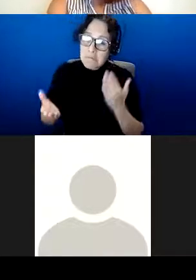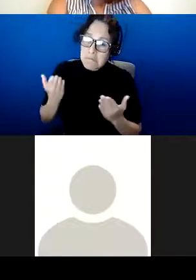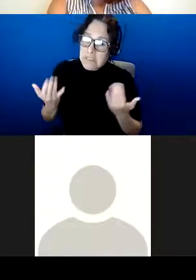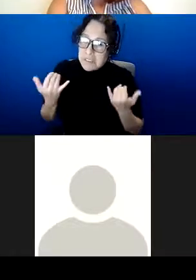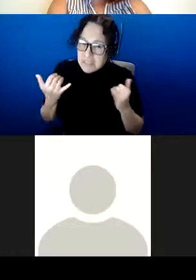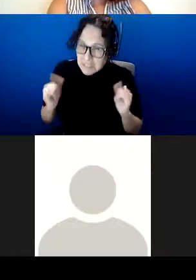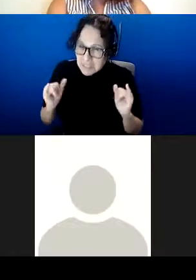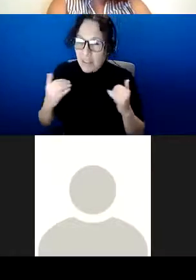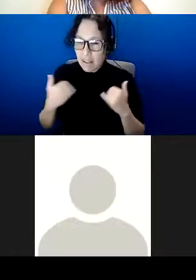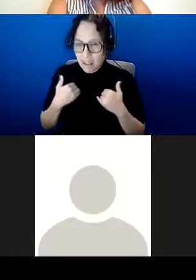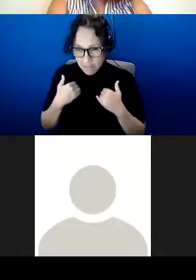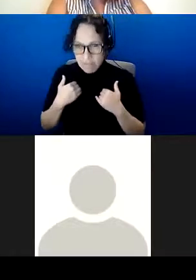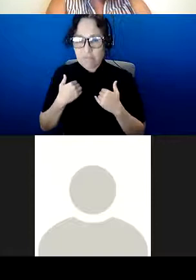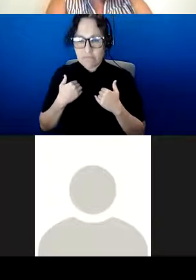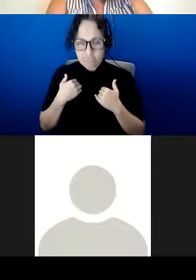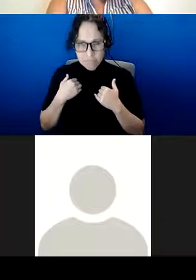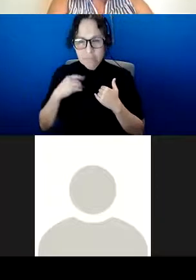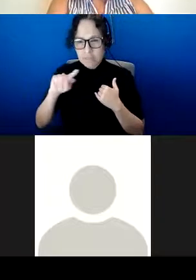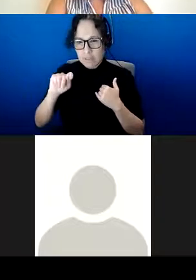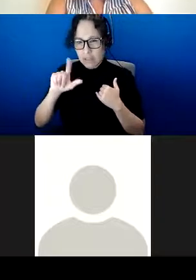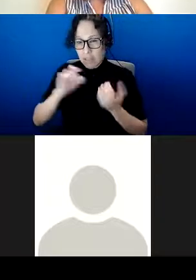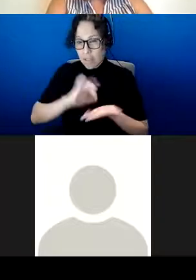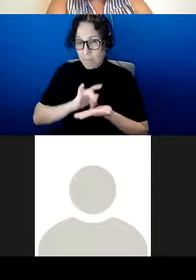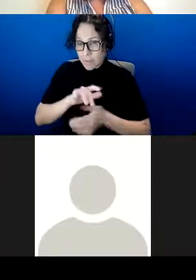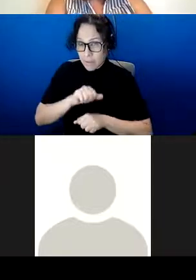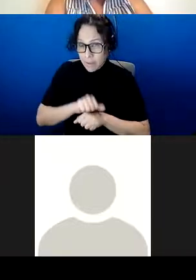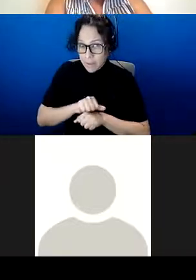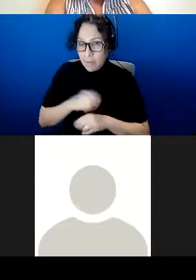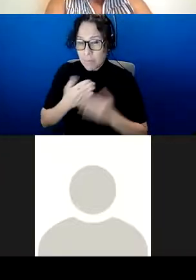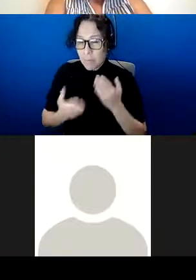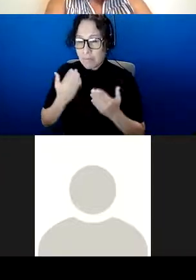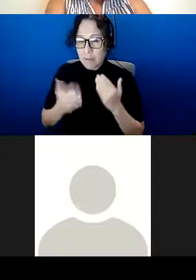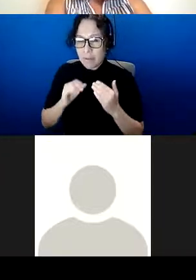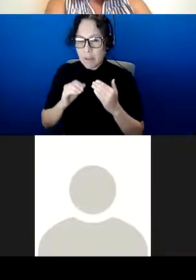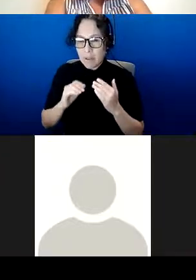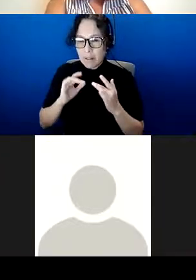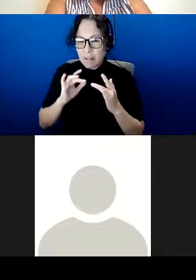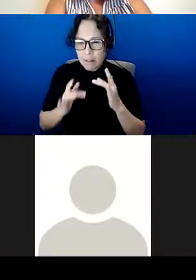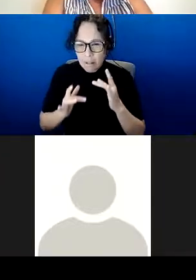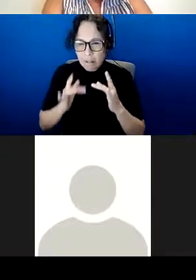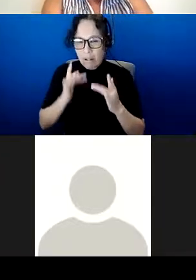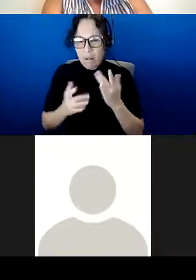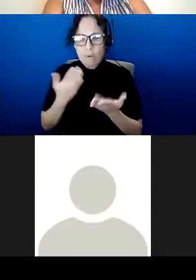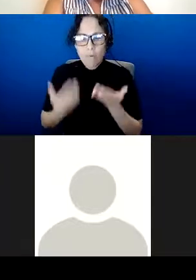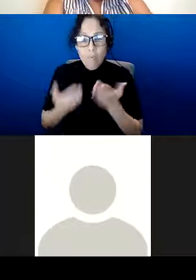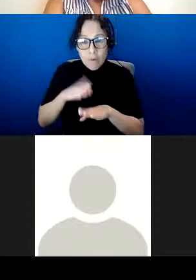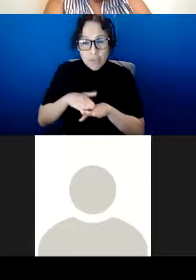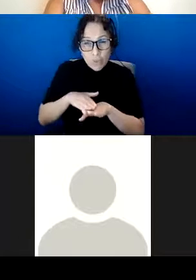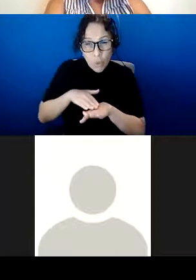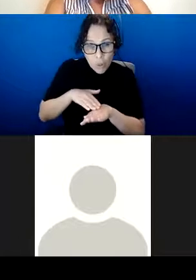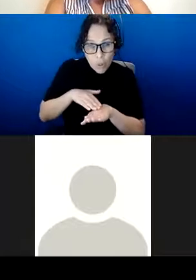your telemedicine visit. However, it may be unstable or too slow at times. So take a look